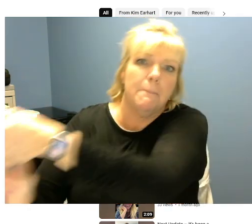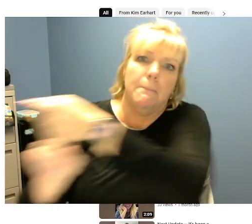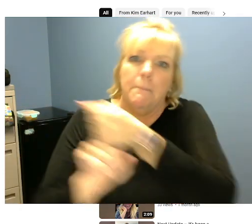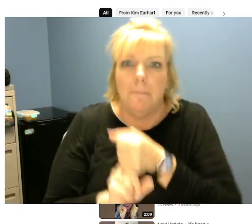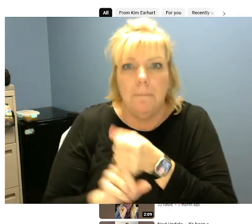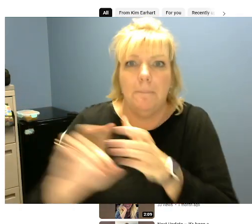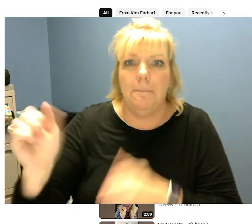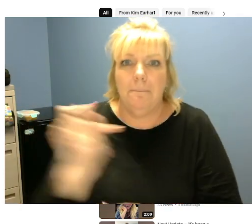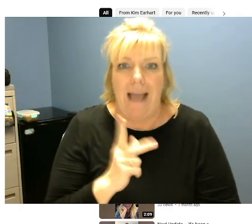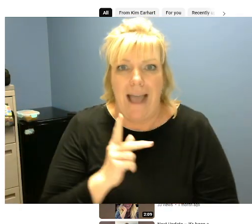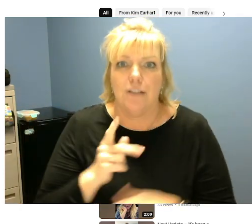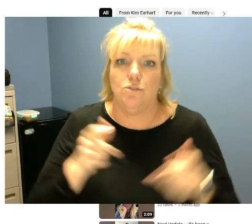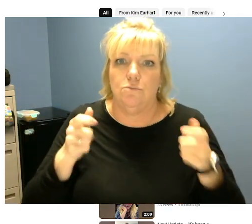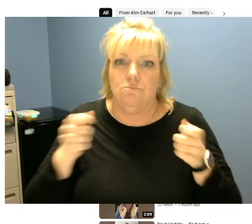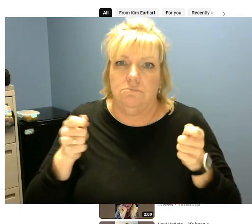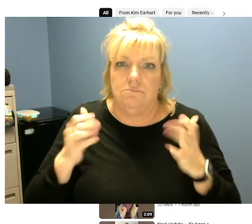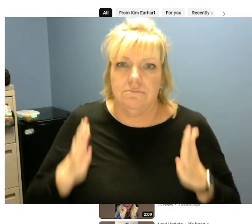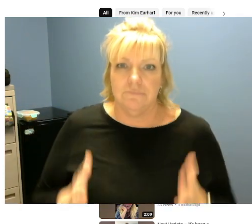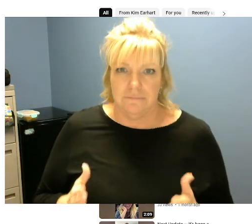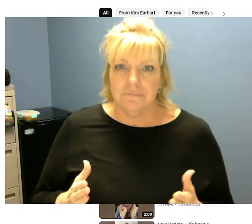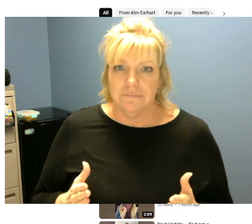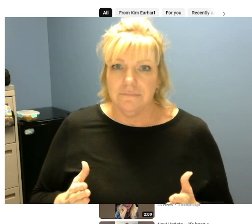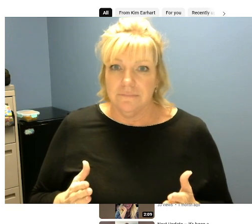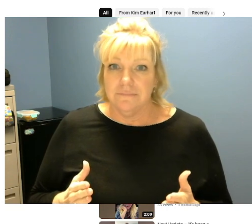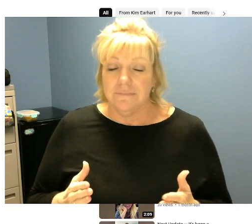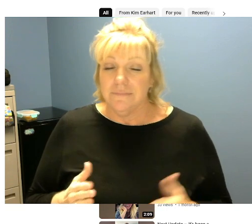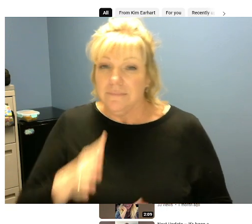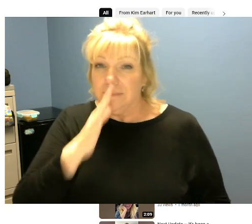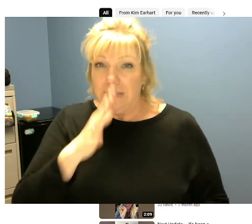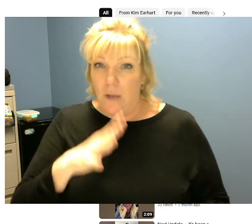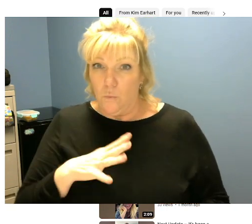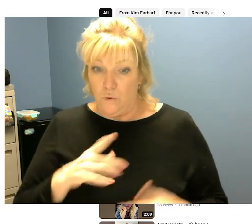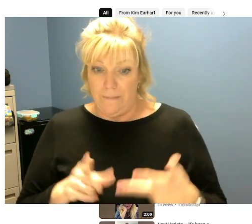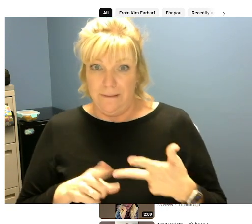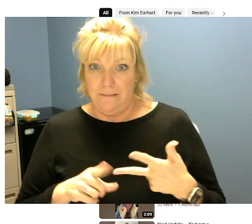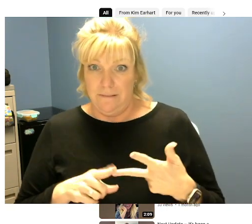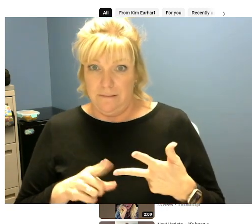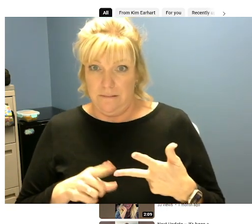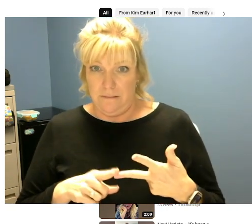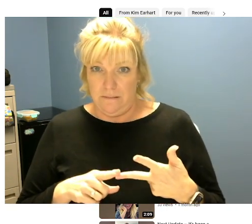This is why Harriet Tubman, when she helped free people, she did them again